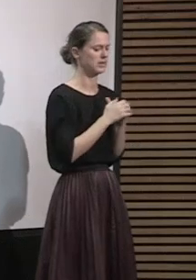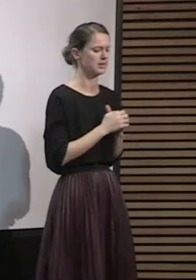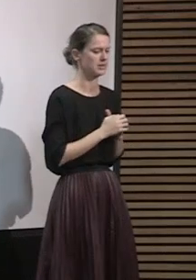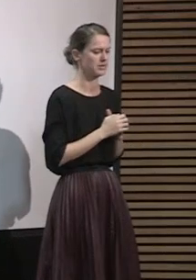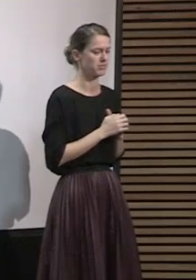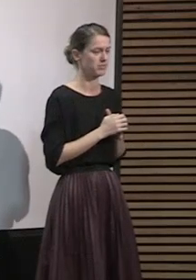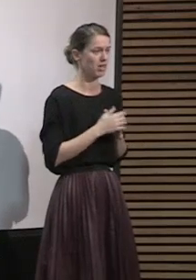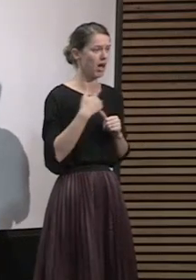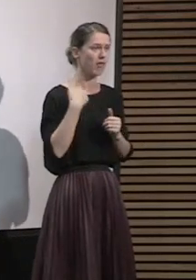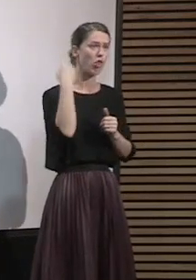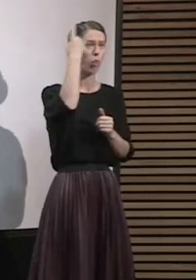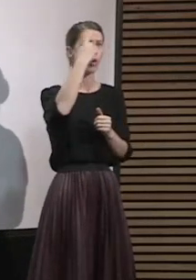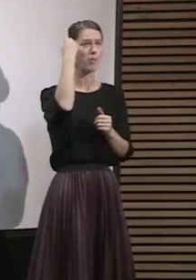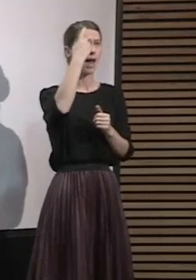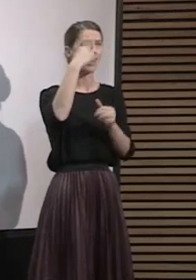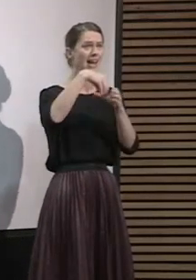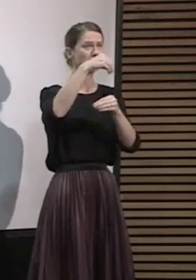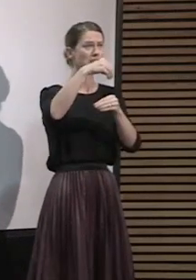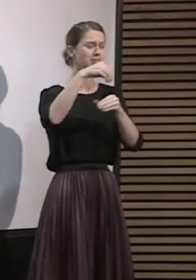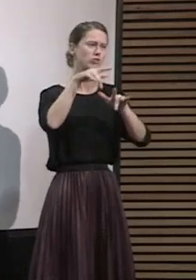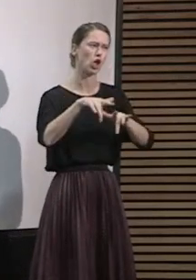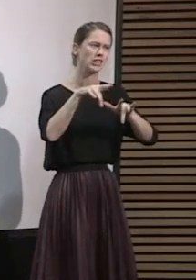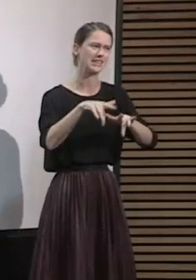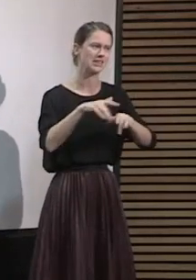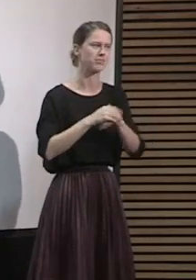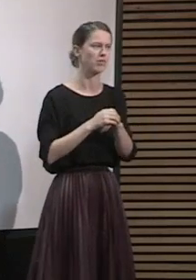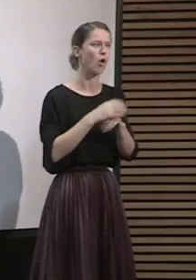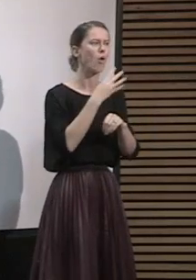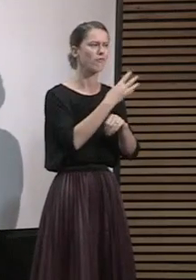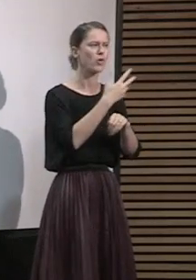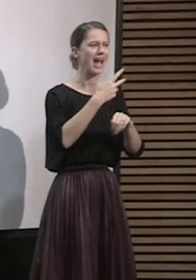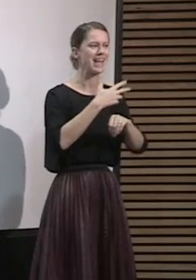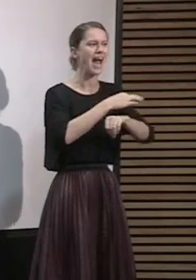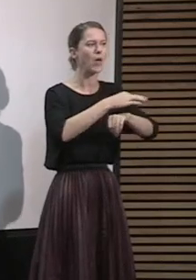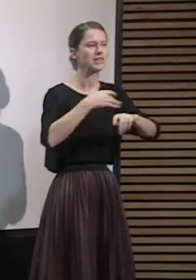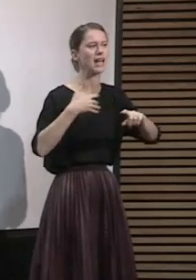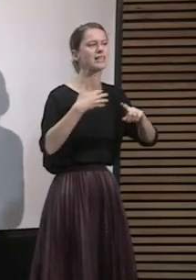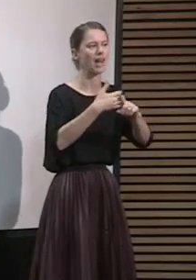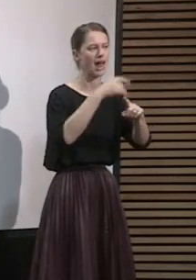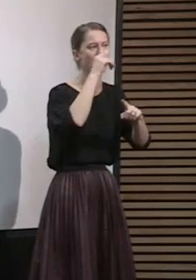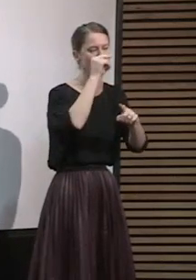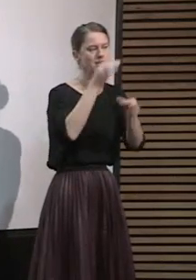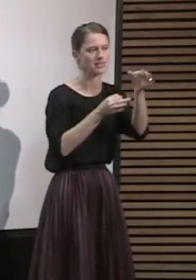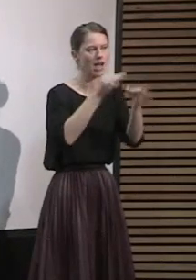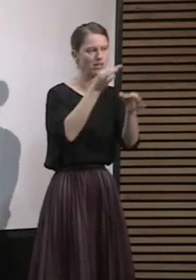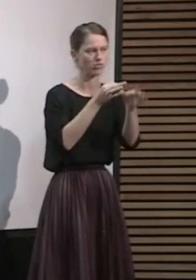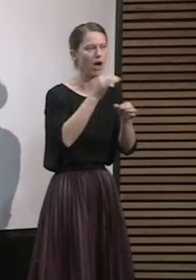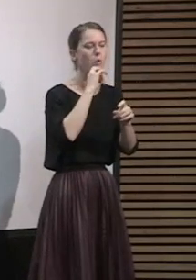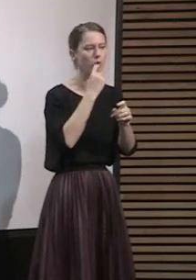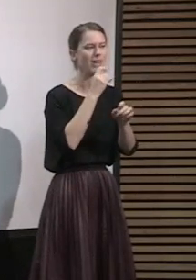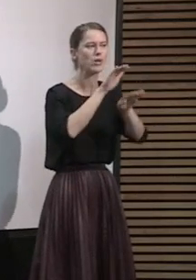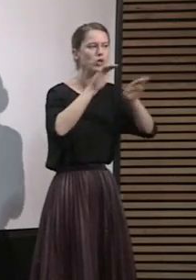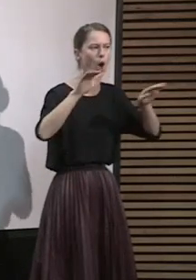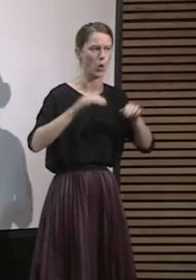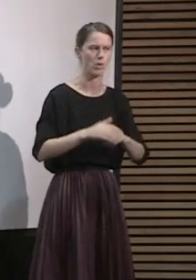that I have taken at this stage, but obviously we have another 48 hours, and so I'll take that time and make sure that you you hear from me further on